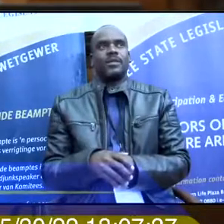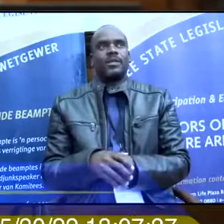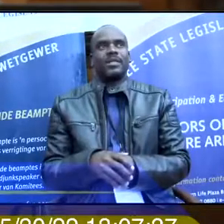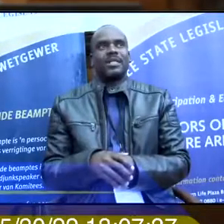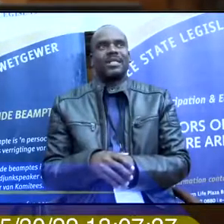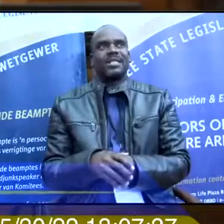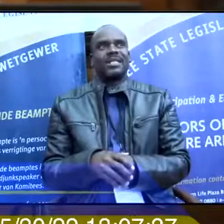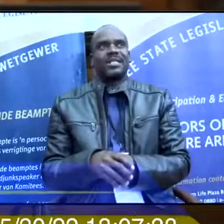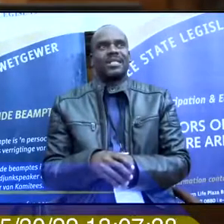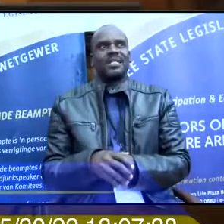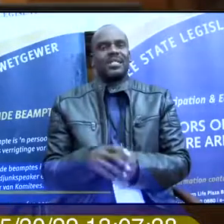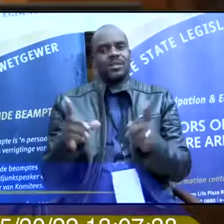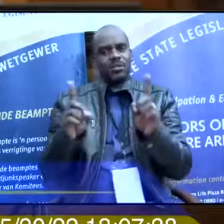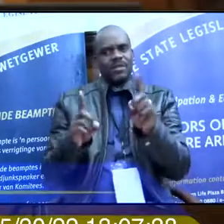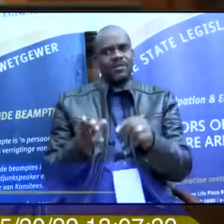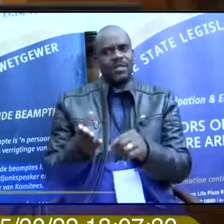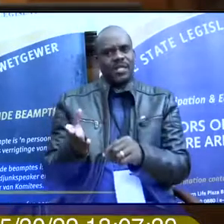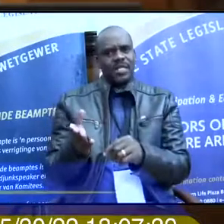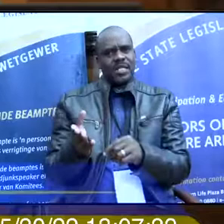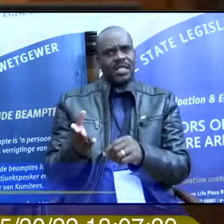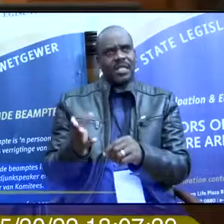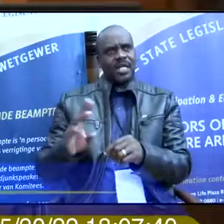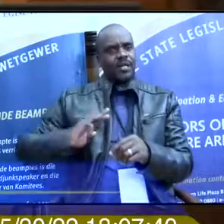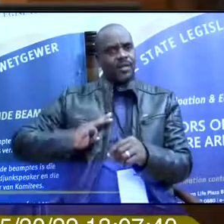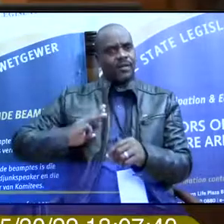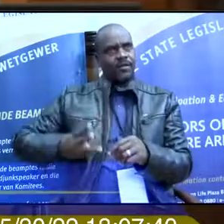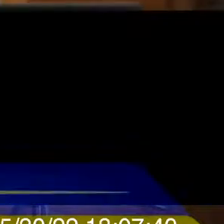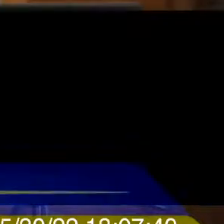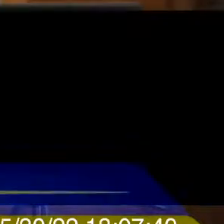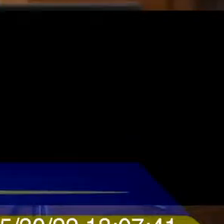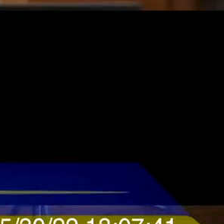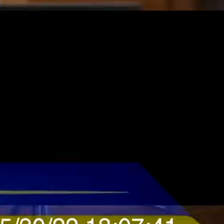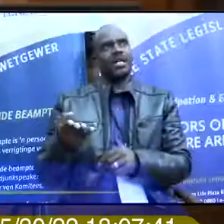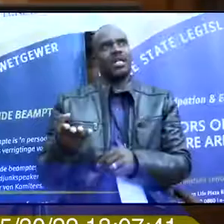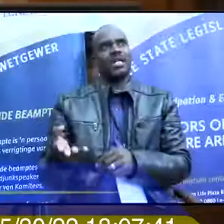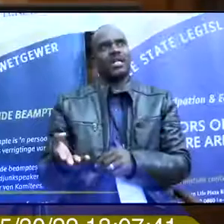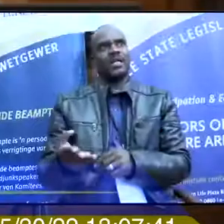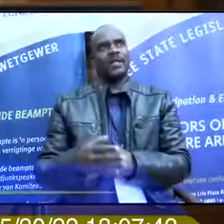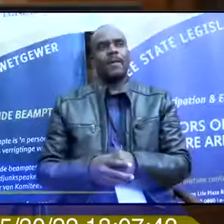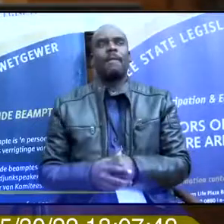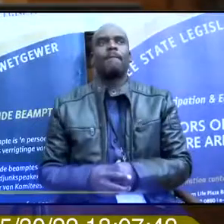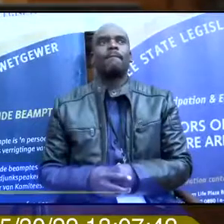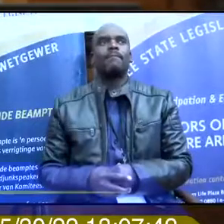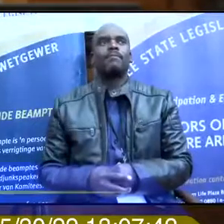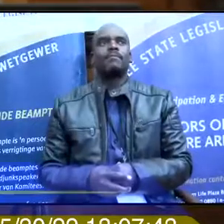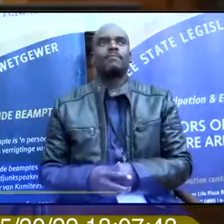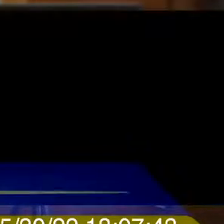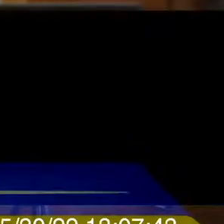specifically forest female-headed households were negatively affected